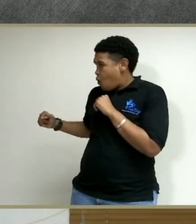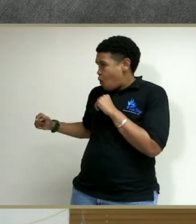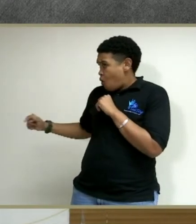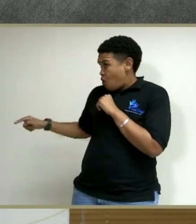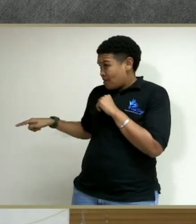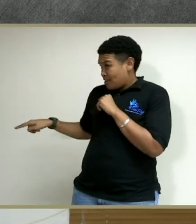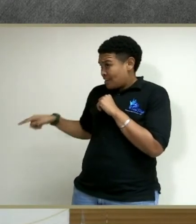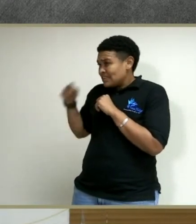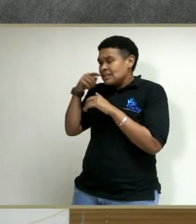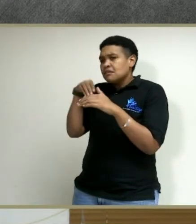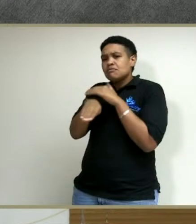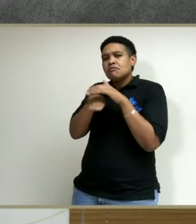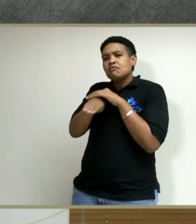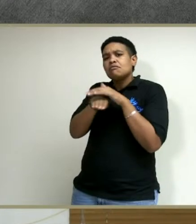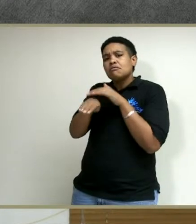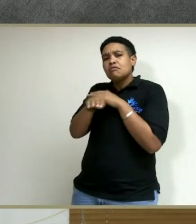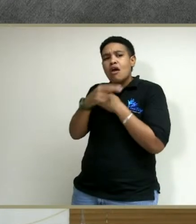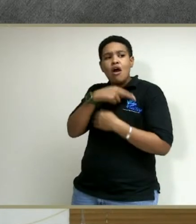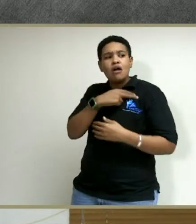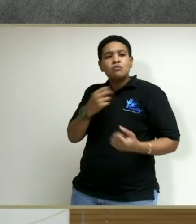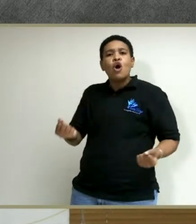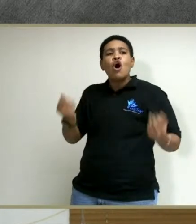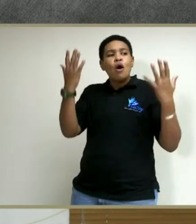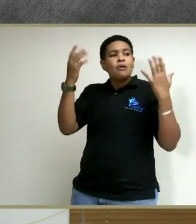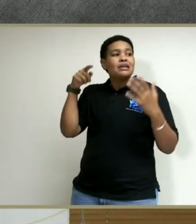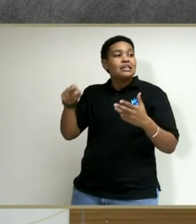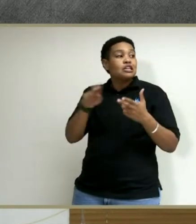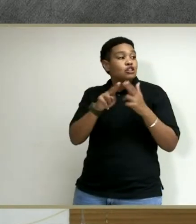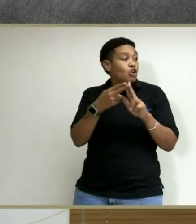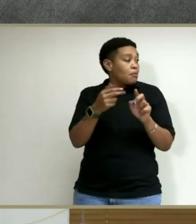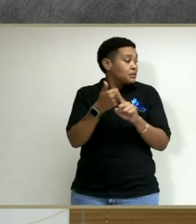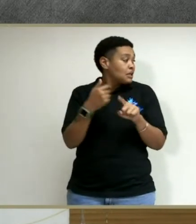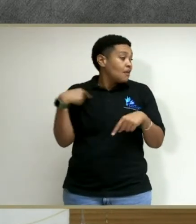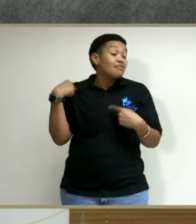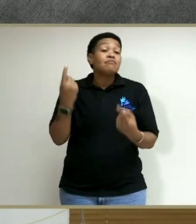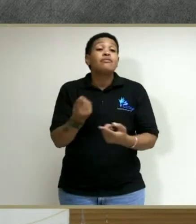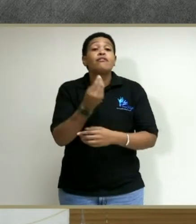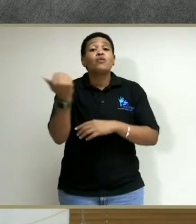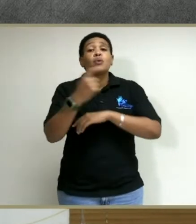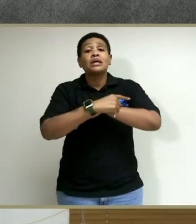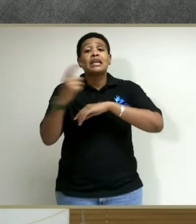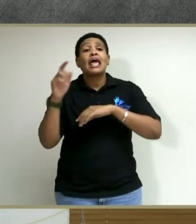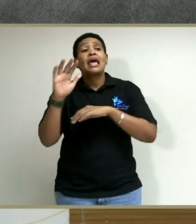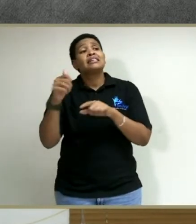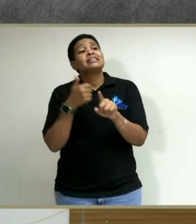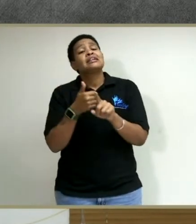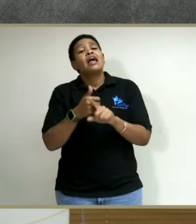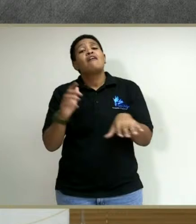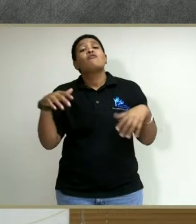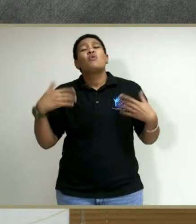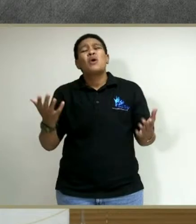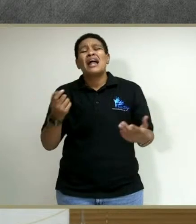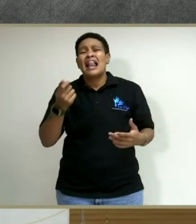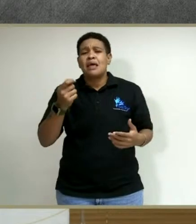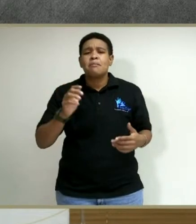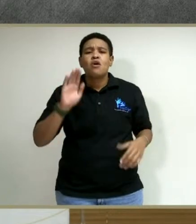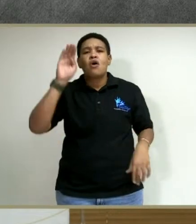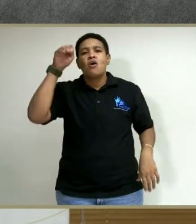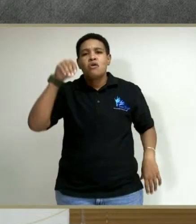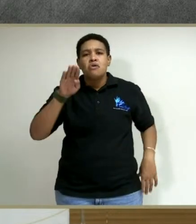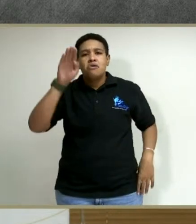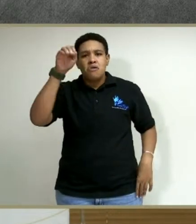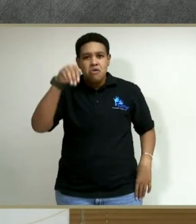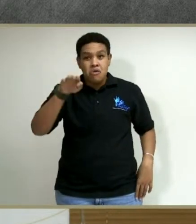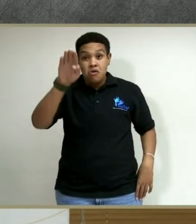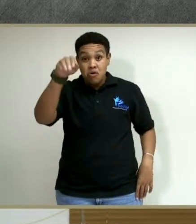of admissions, and this number over the last couple of days have been a bit up and down. We're not